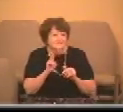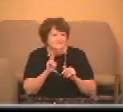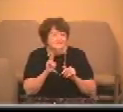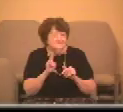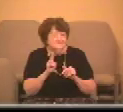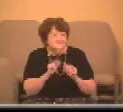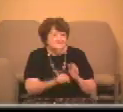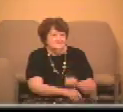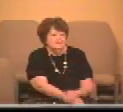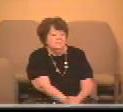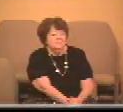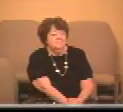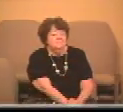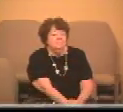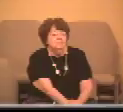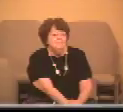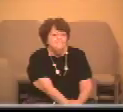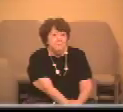day.